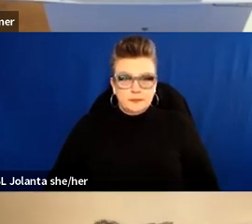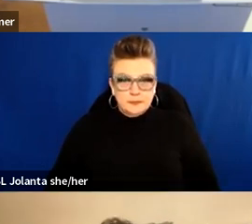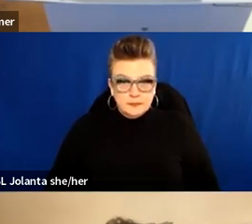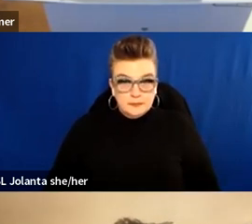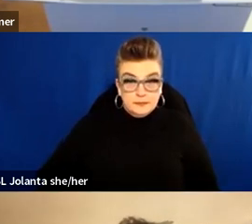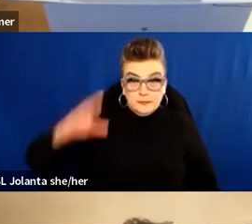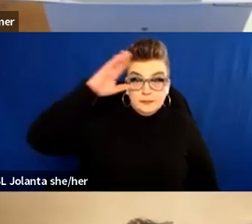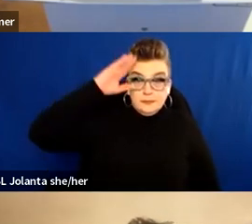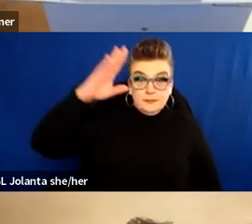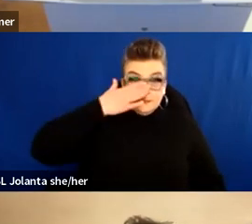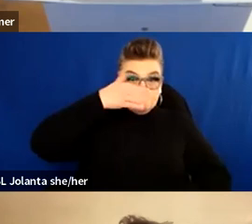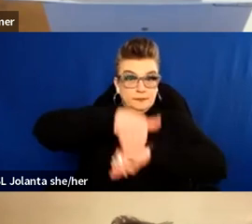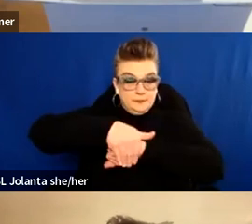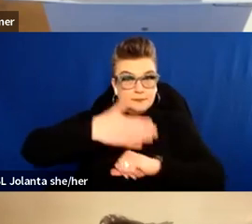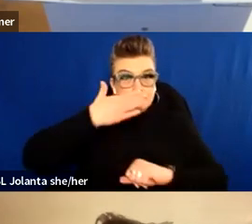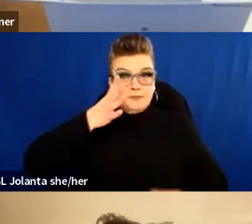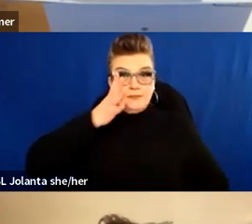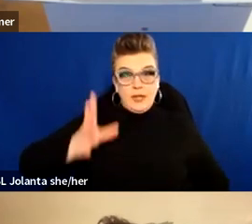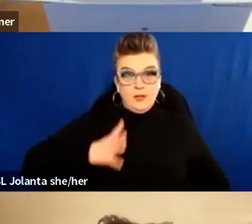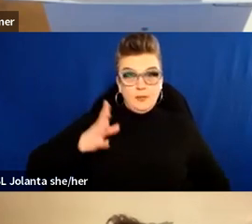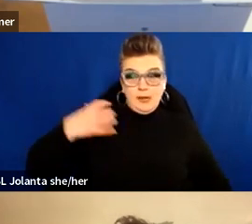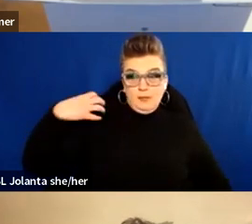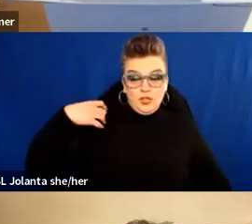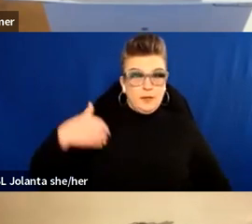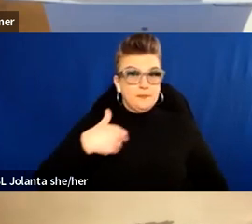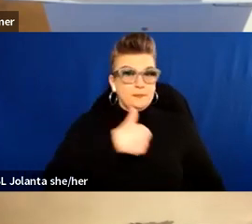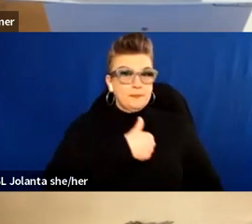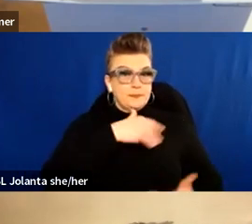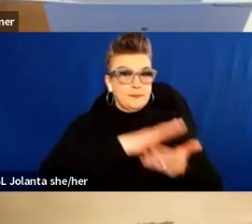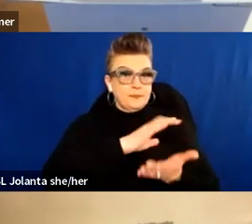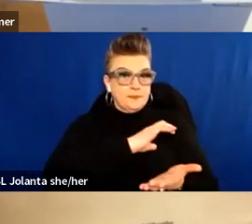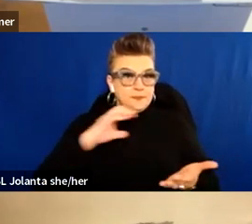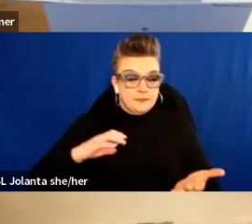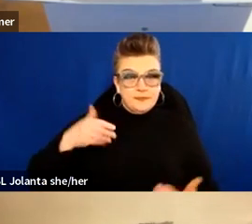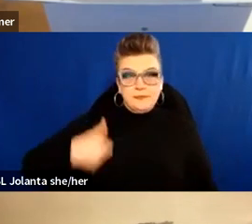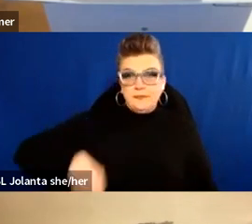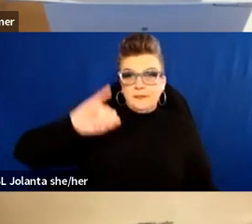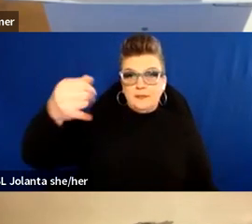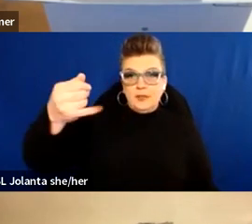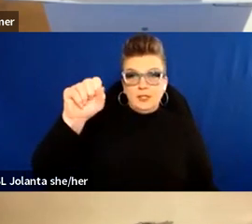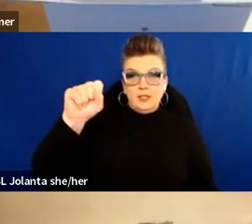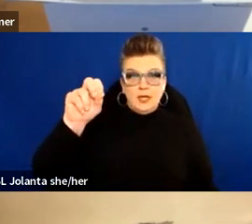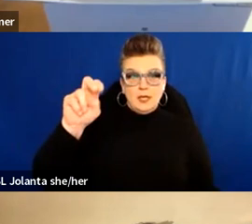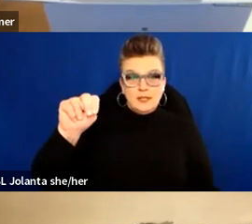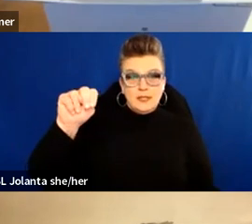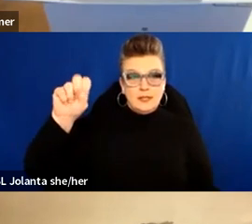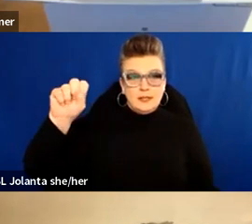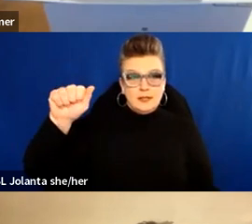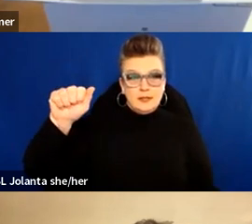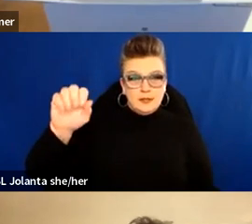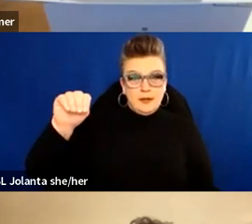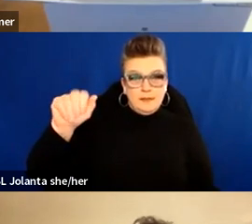hi uh good evening uh thank you madam chair and members of the school committee uh my name is jason maha oops